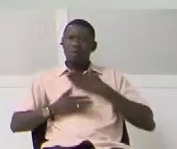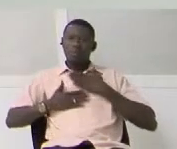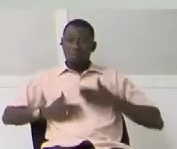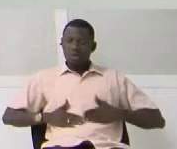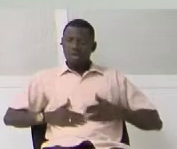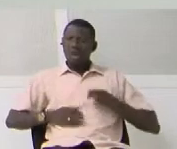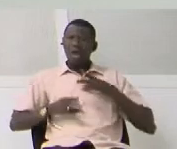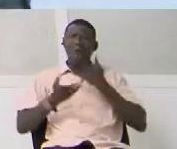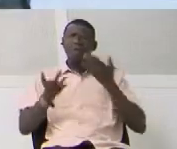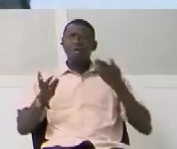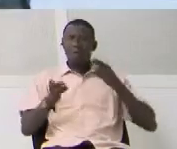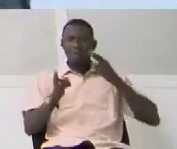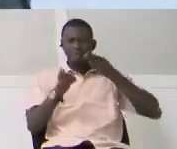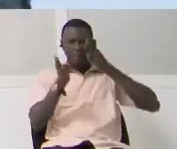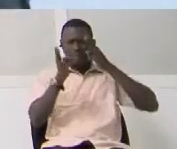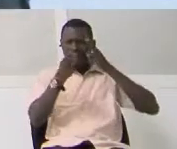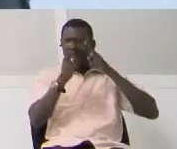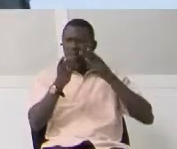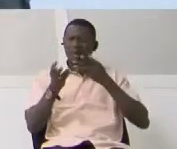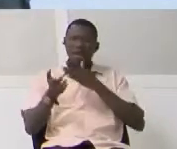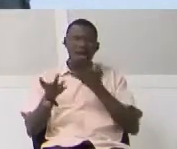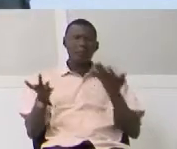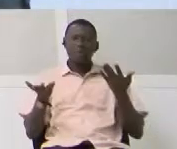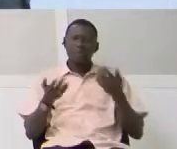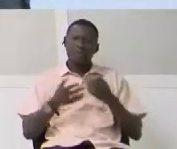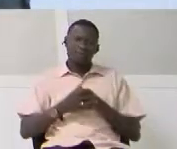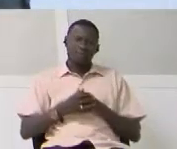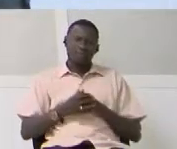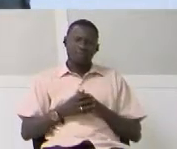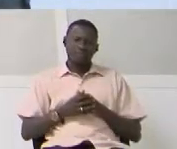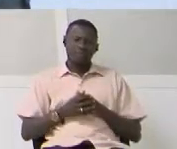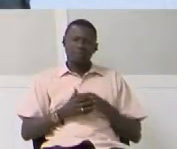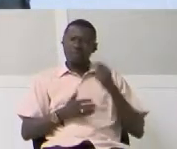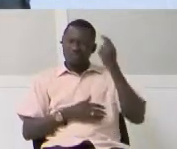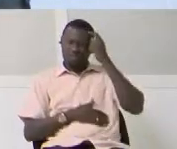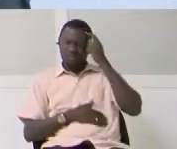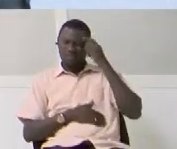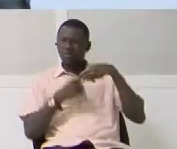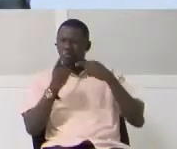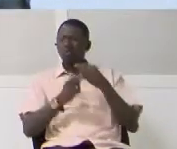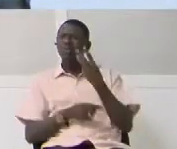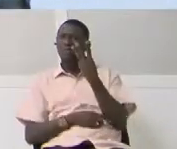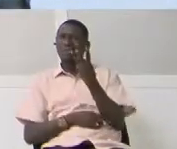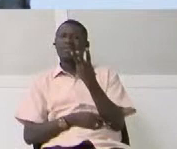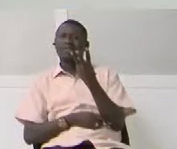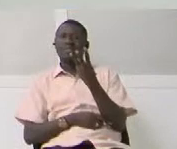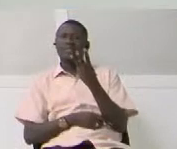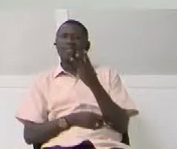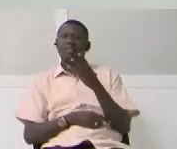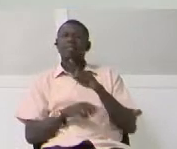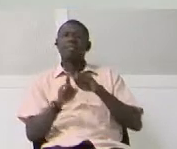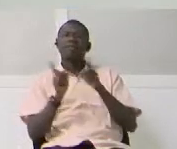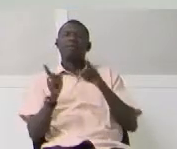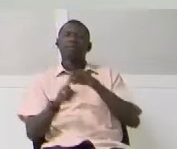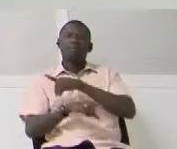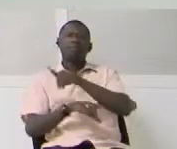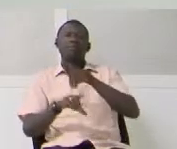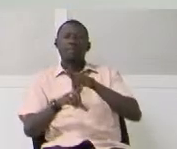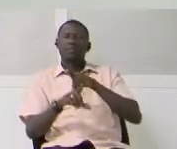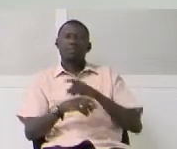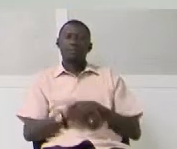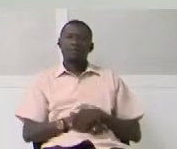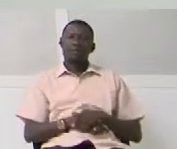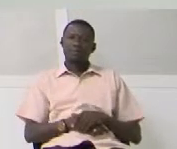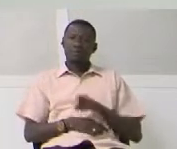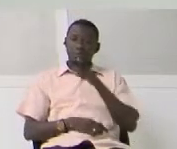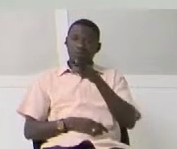fetel moko duga ona lañ ñettala dal I think it was true did you see the actual